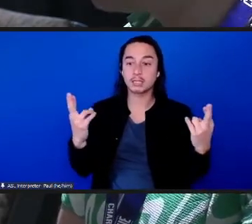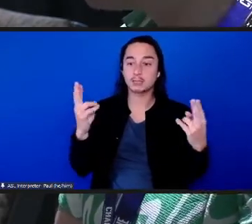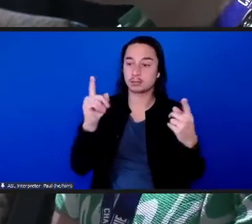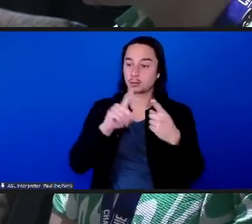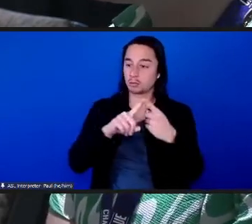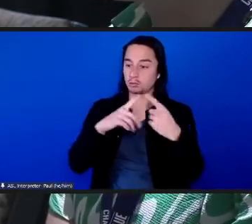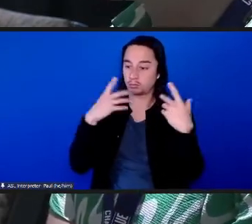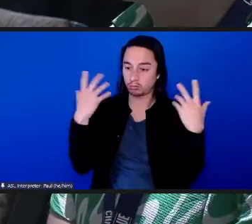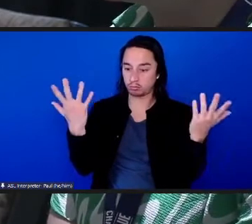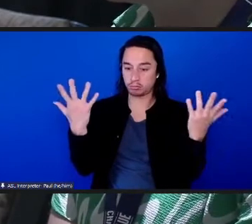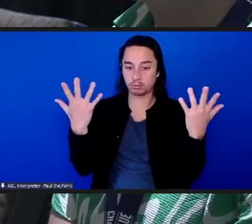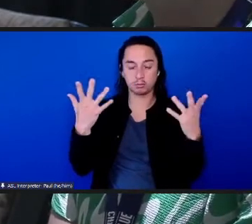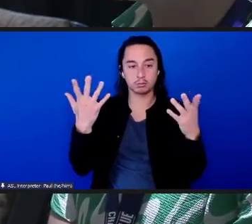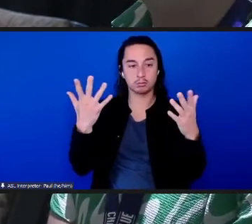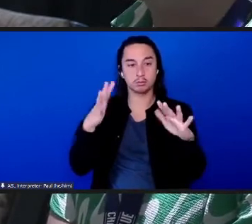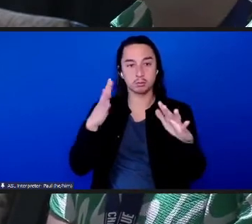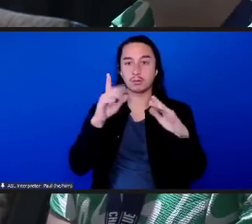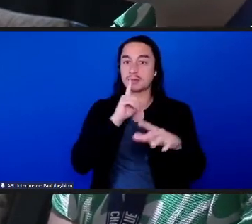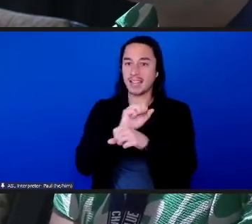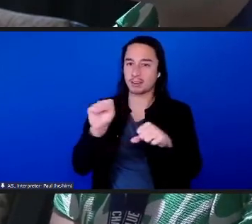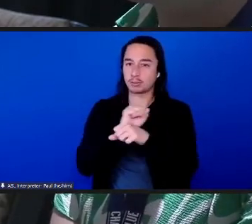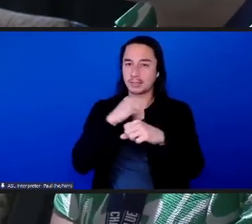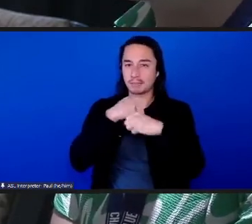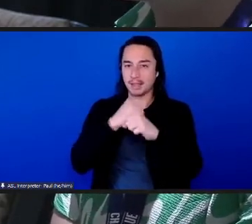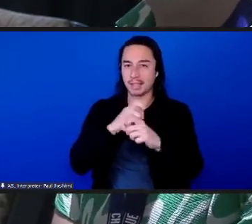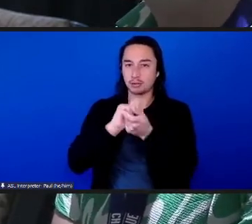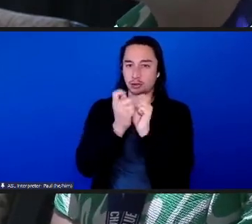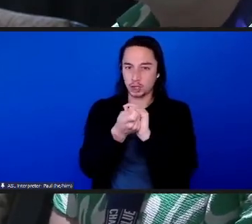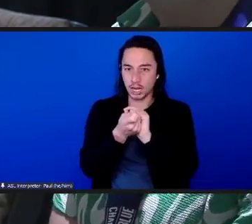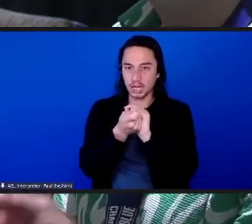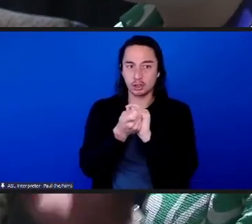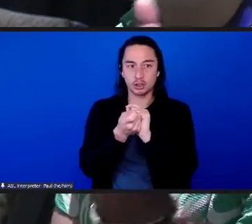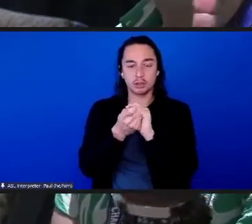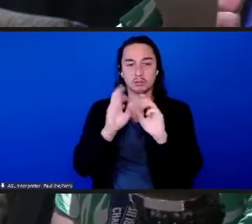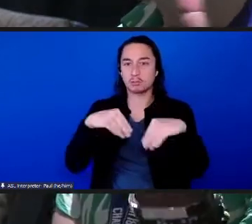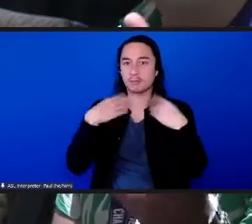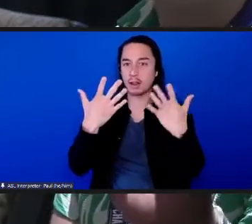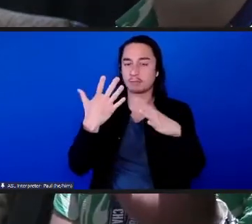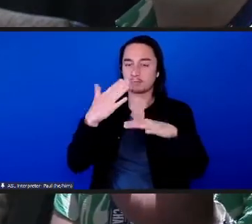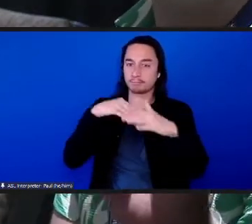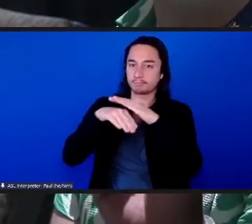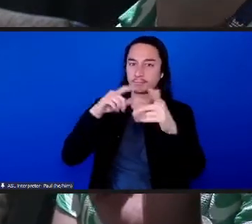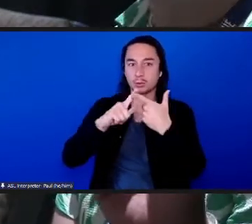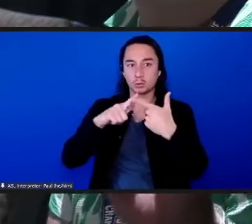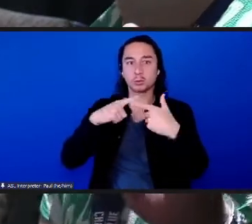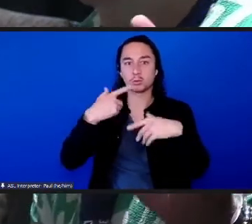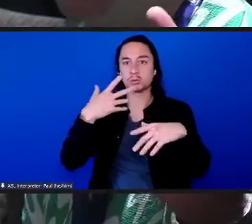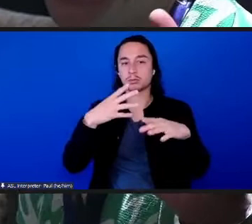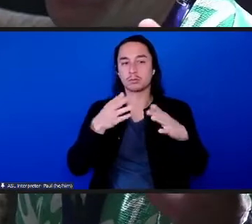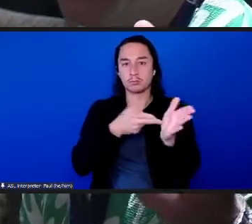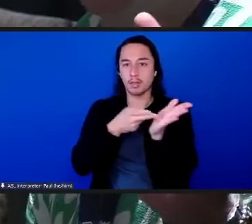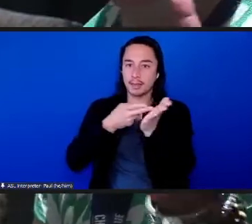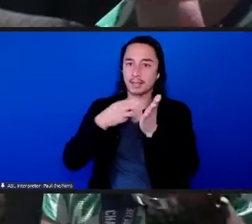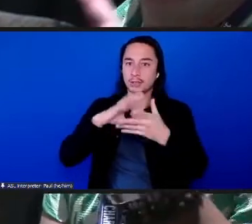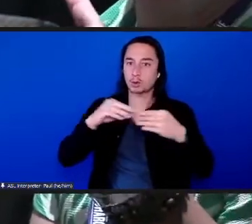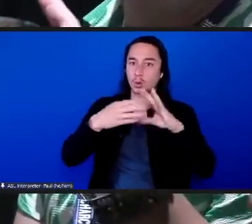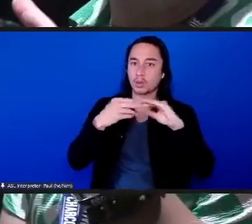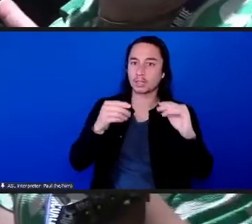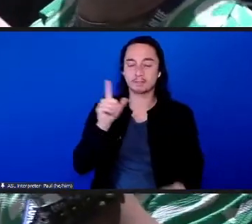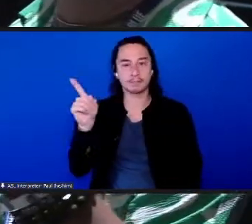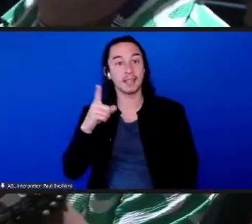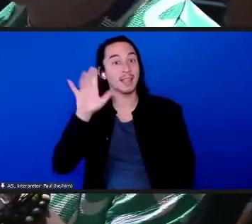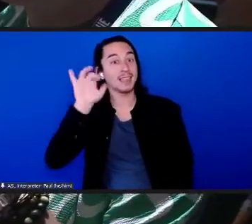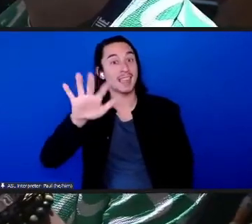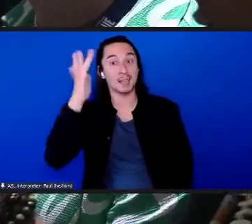to create effective change and make way for these authentic stories. And that's why we brought the cameras. Because we need the